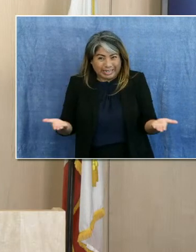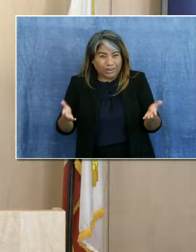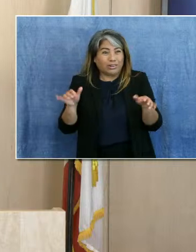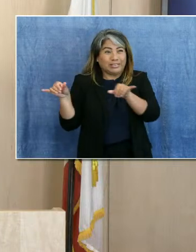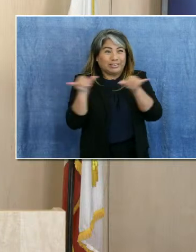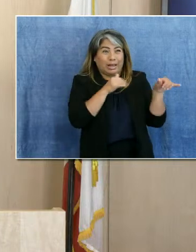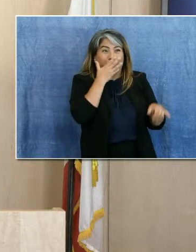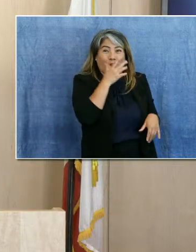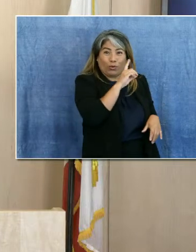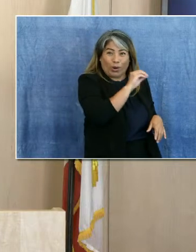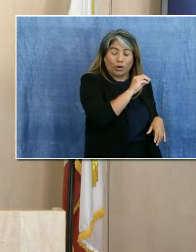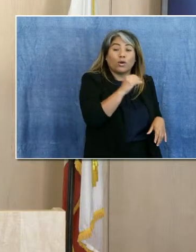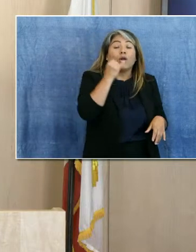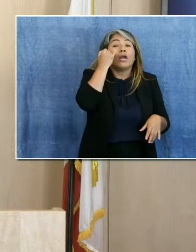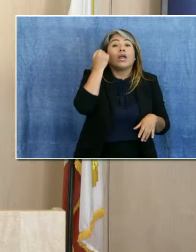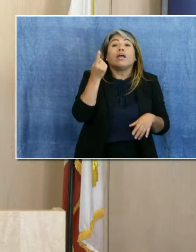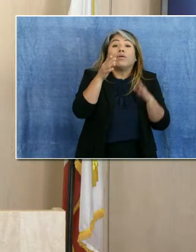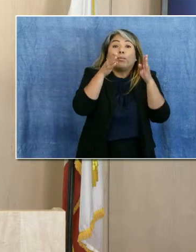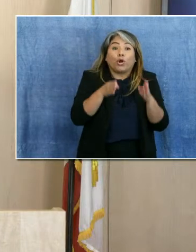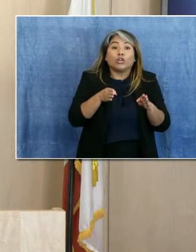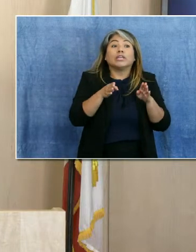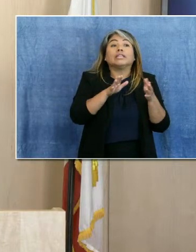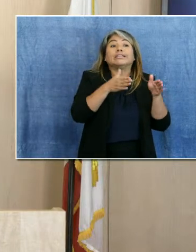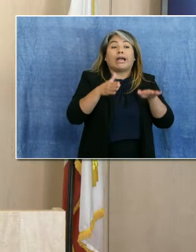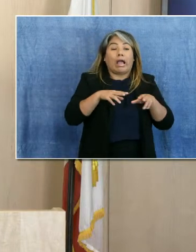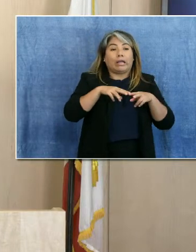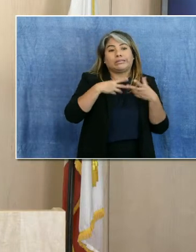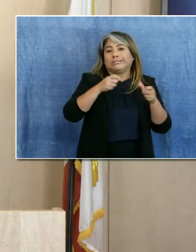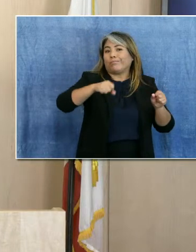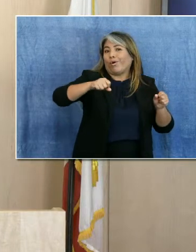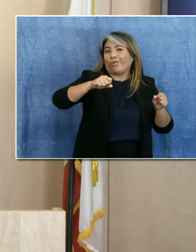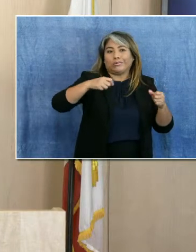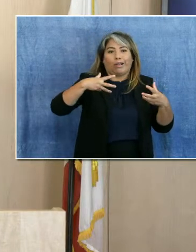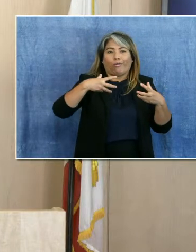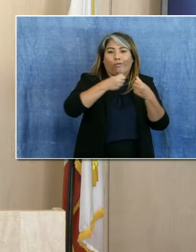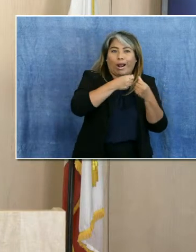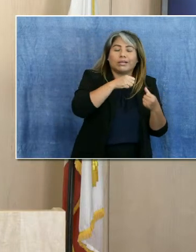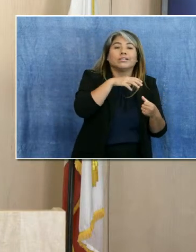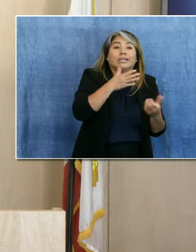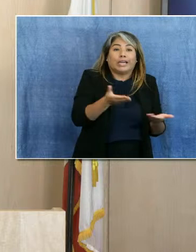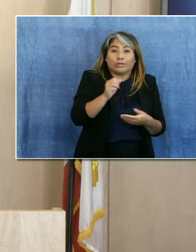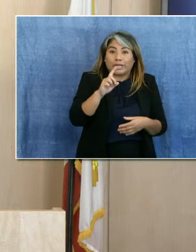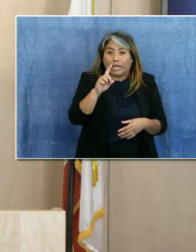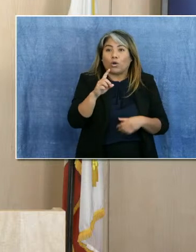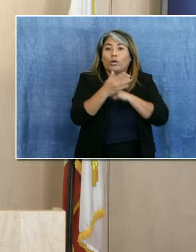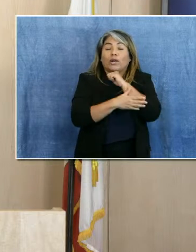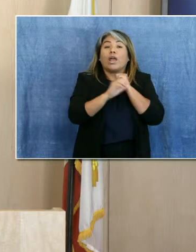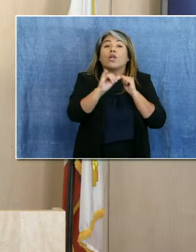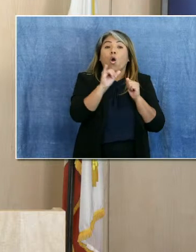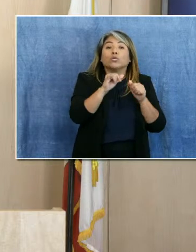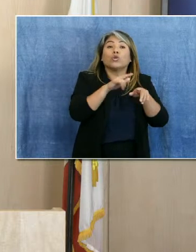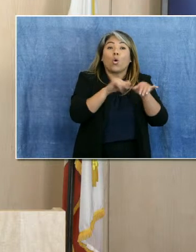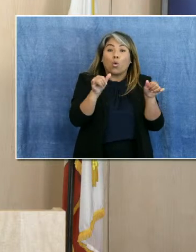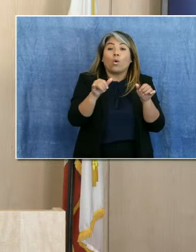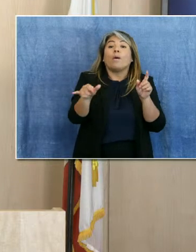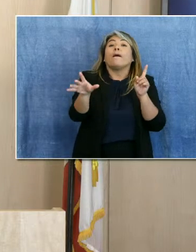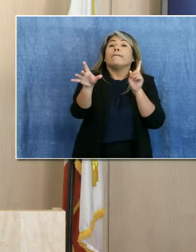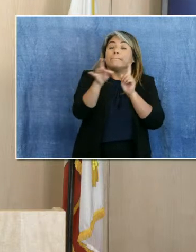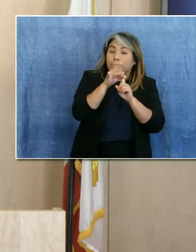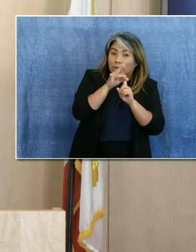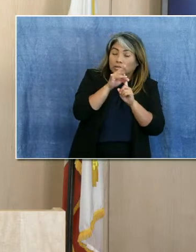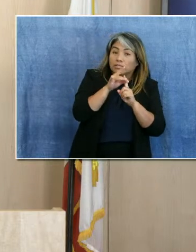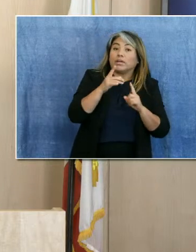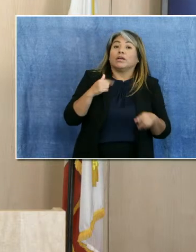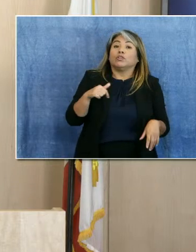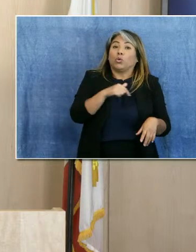example, if somebody dies in a motorcycle crash here in San Diego County and also tests positive for COVID, do we count that as a